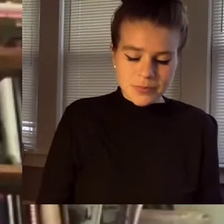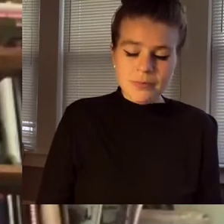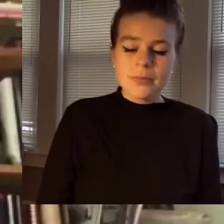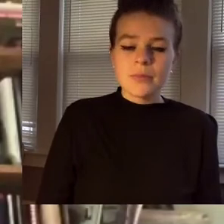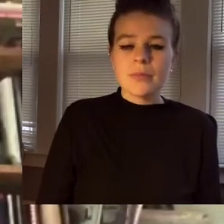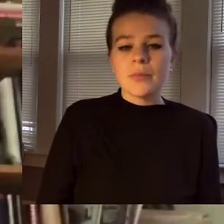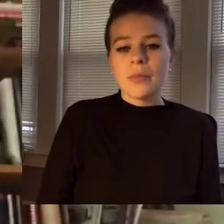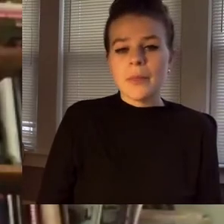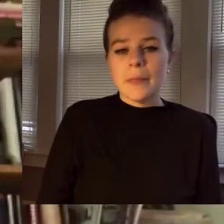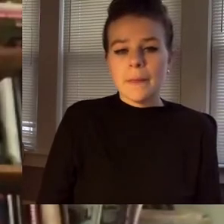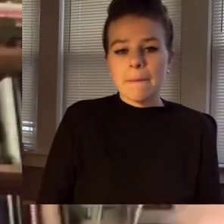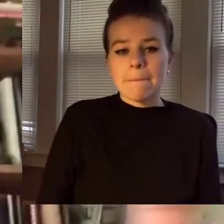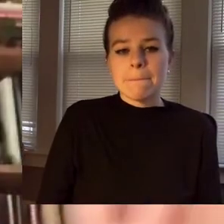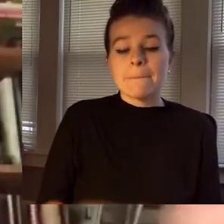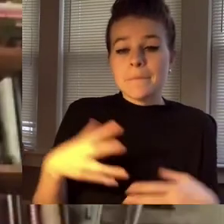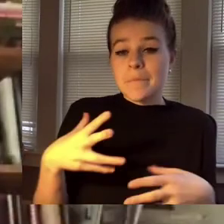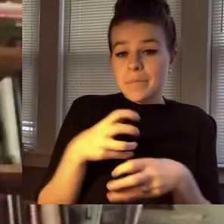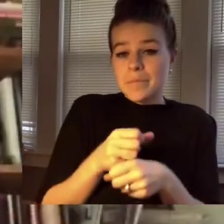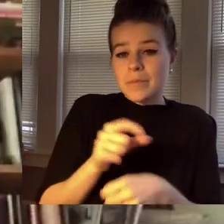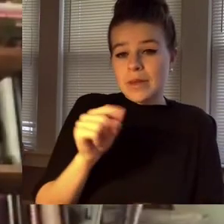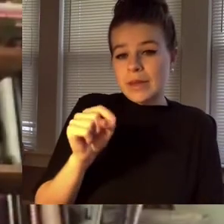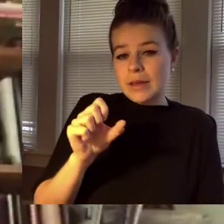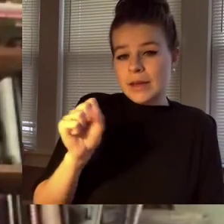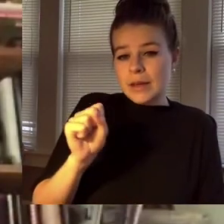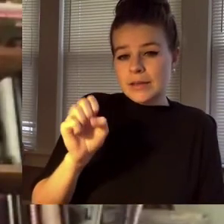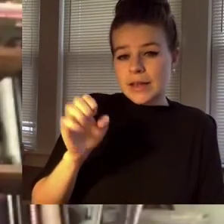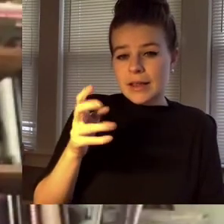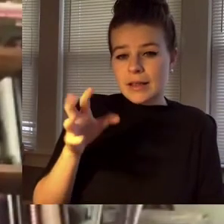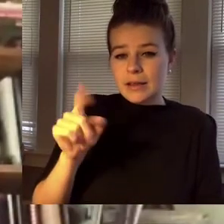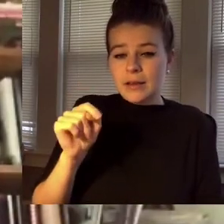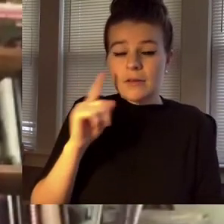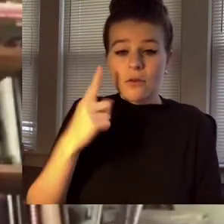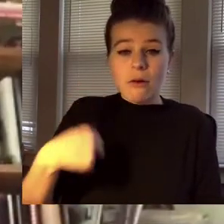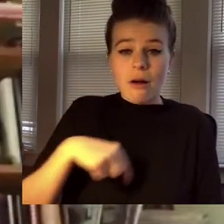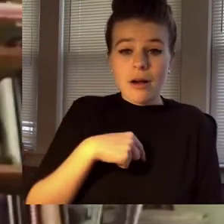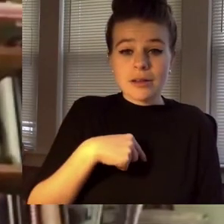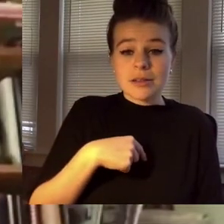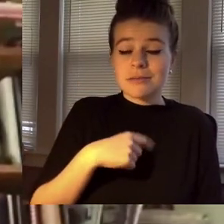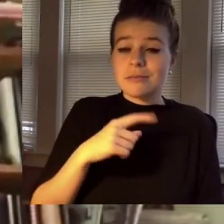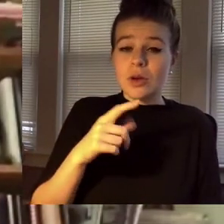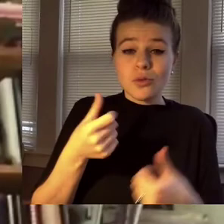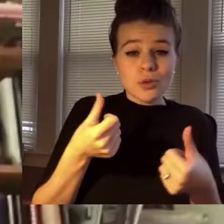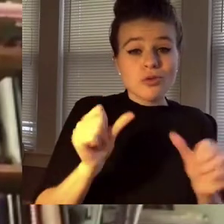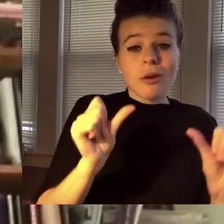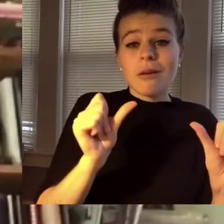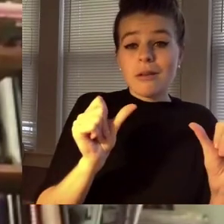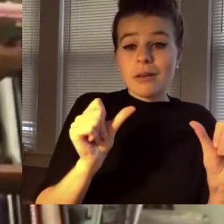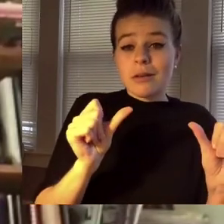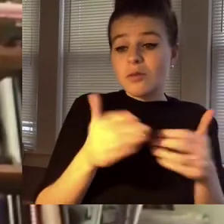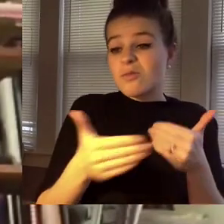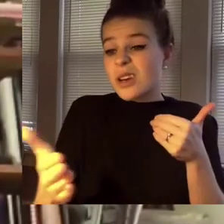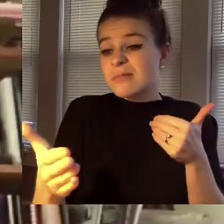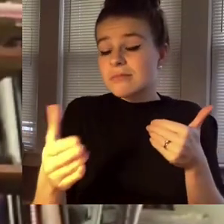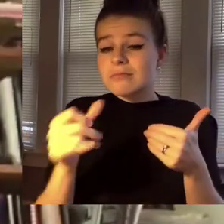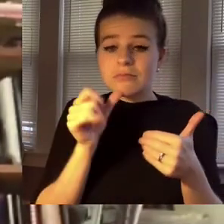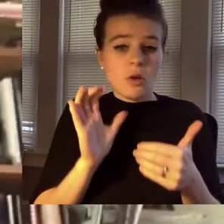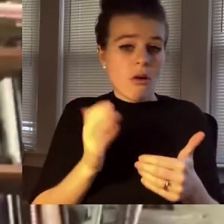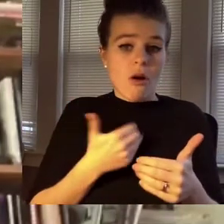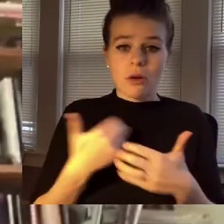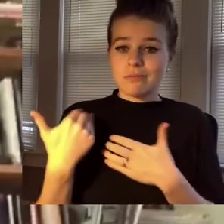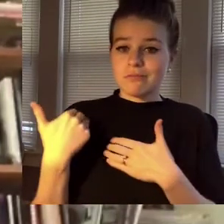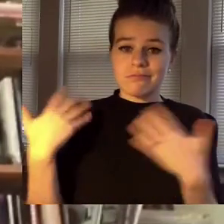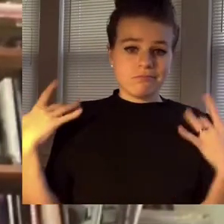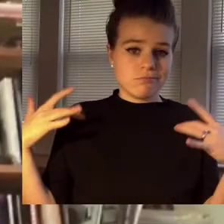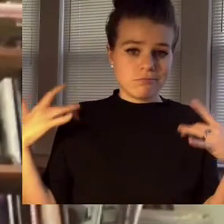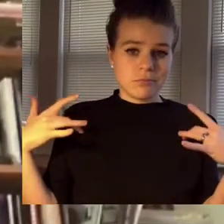To paraphrase T.S. Eliot, for us, all there is trying. The rest is not our business. This I heard